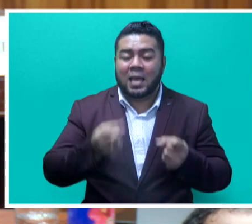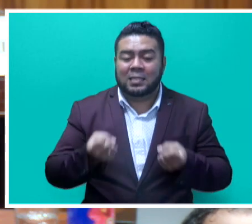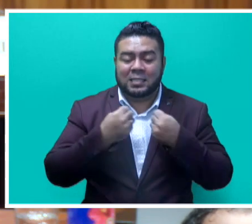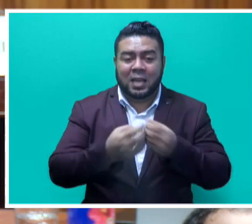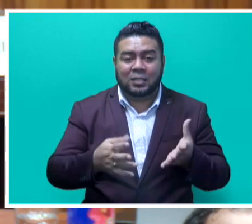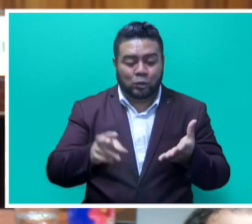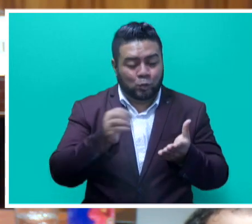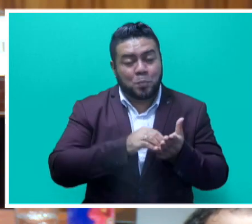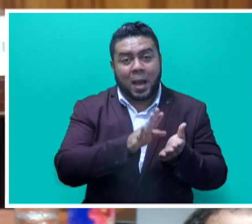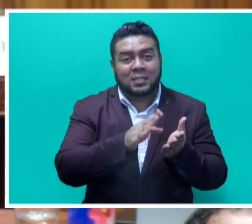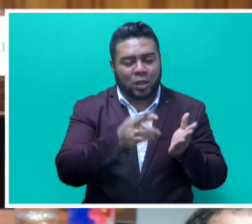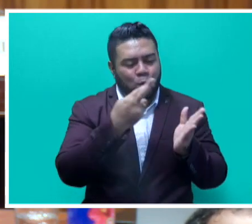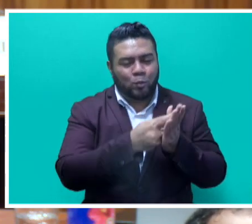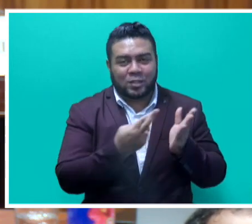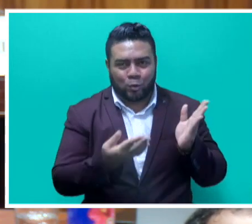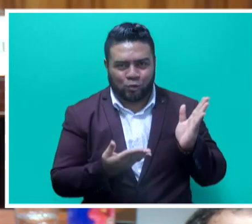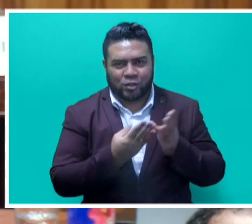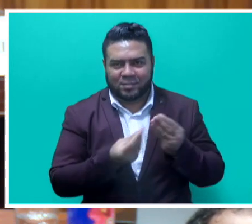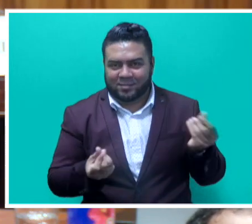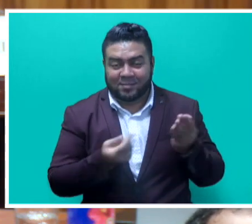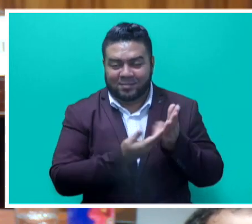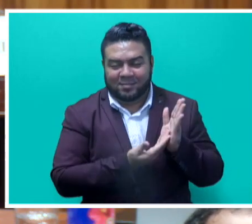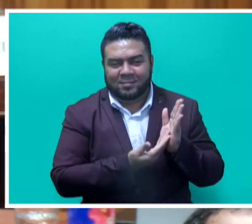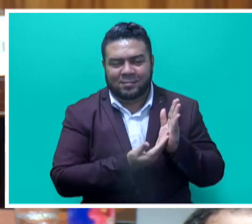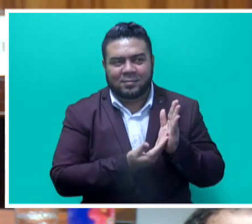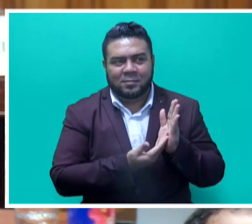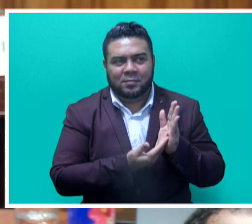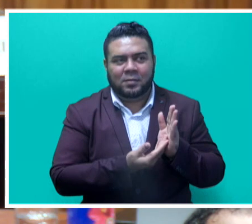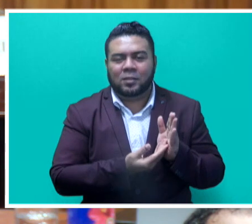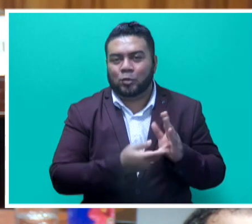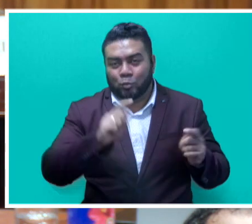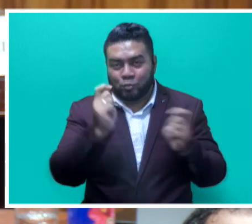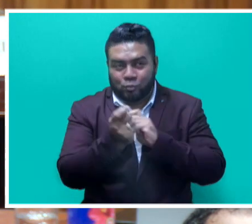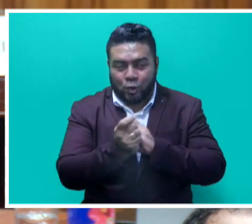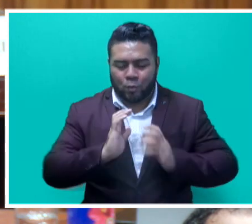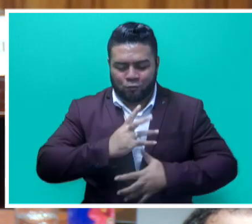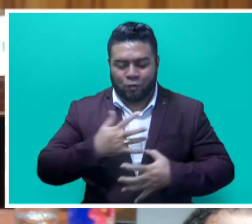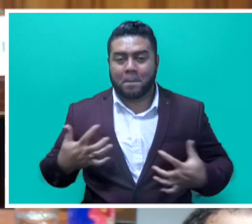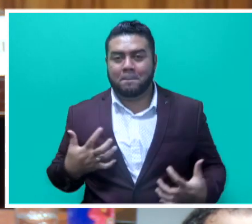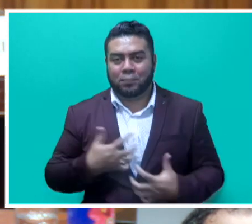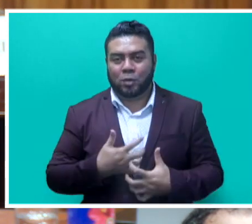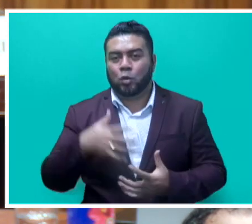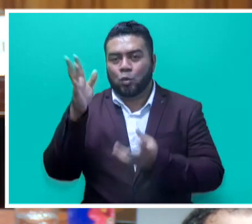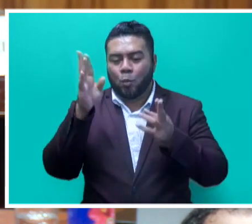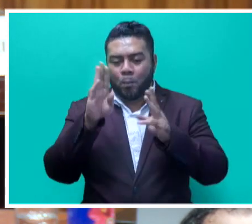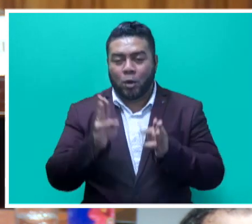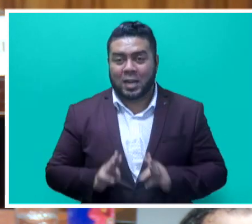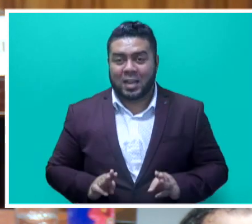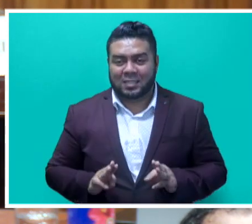passed a resolution that started the modernization of Fiji's geodetic